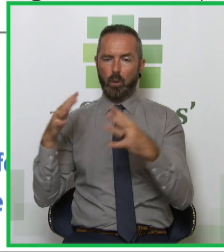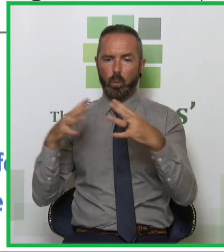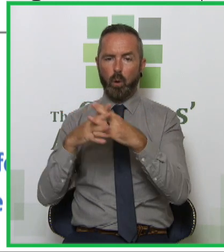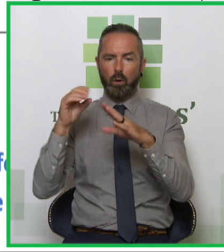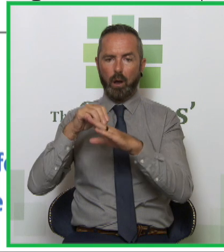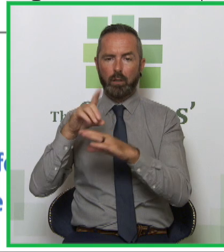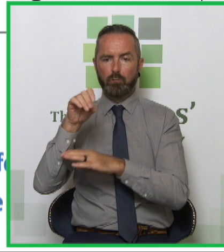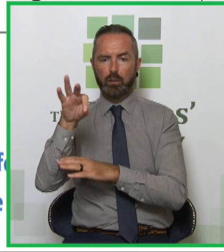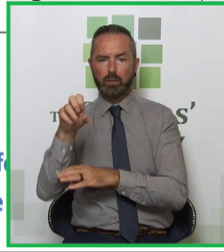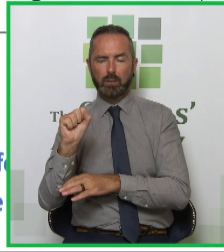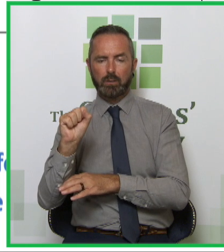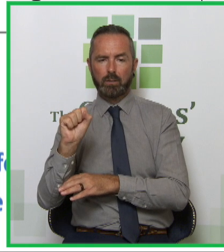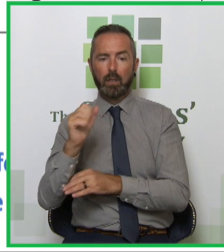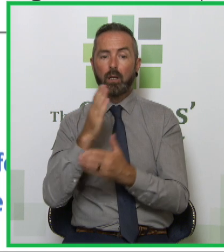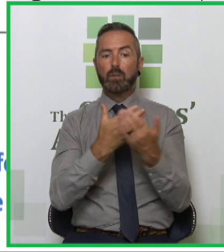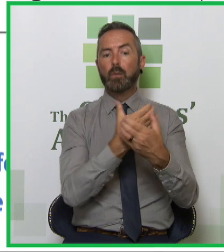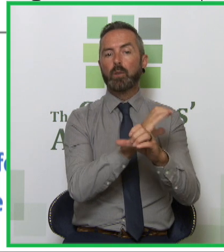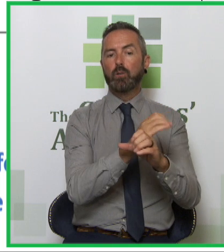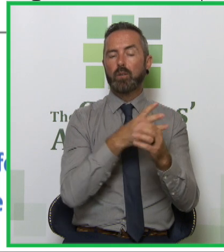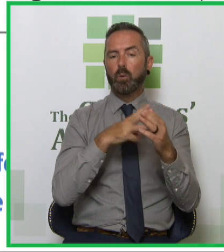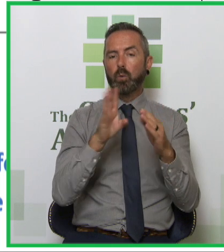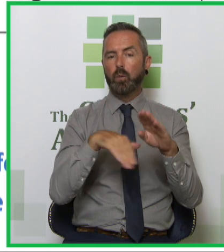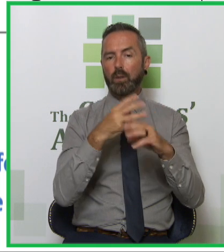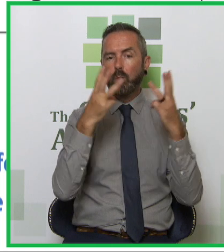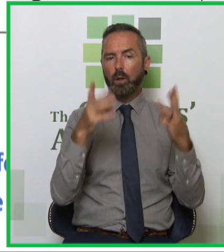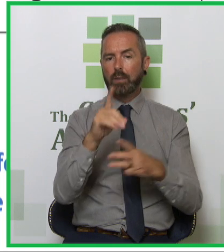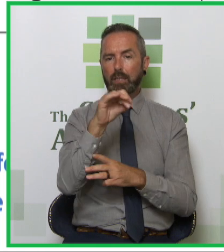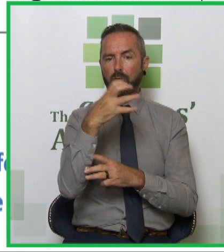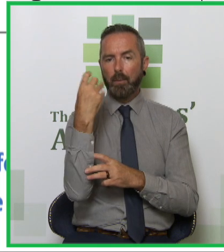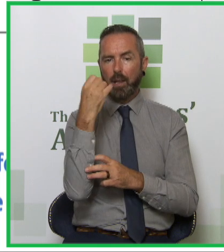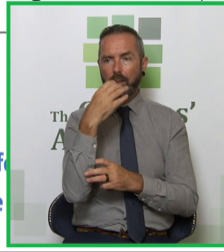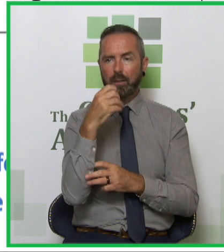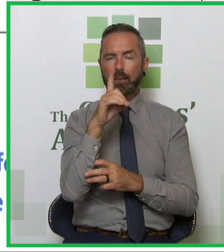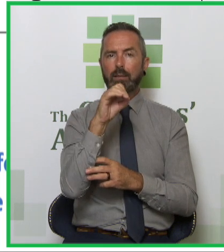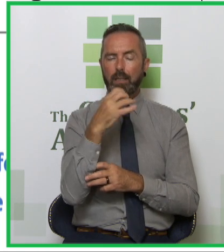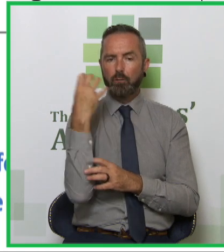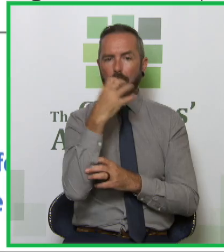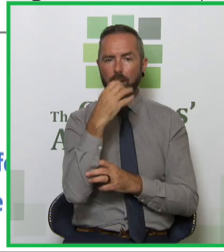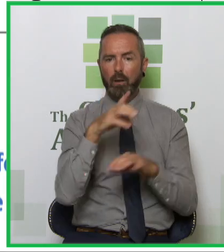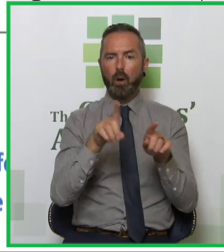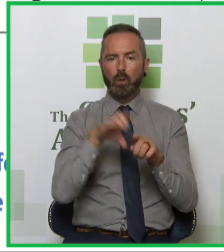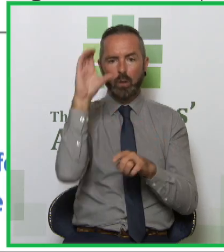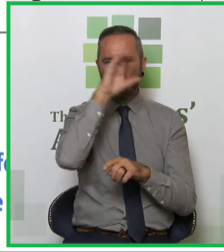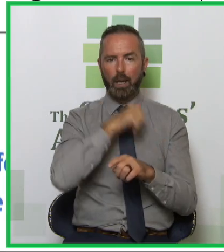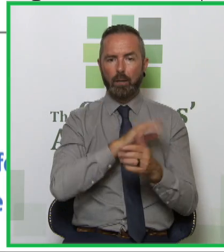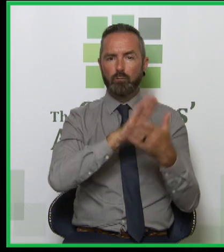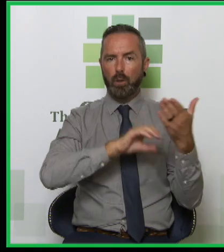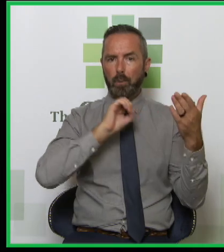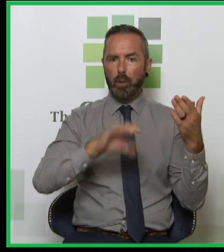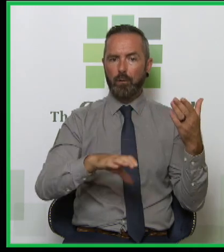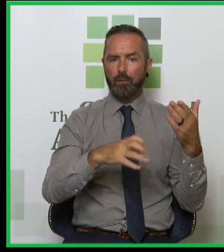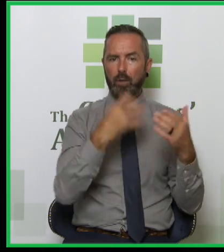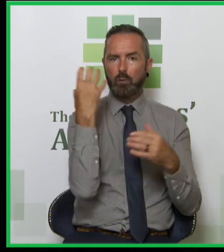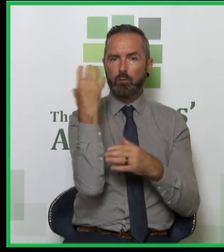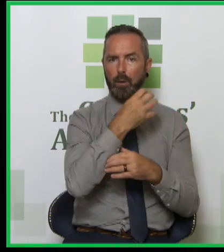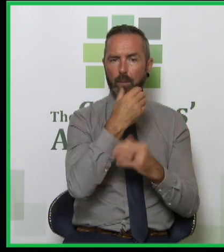some countries, for example, where they're looking at decriminalizing or regulating drugs, they're also looking at expunging or removing the criminal